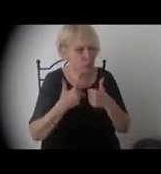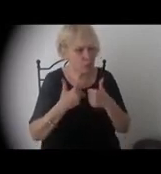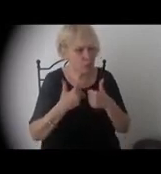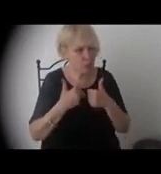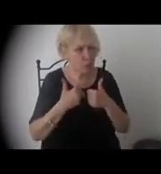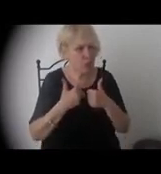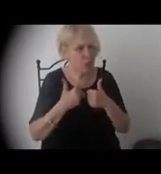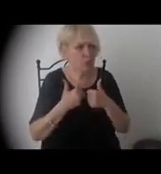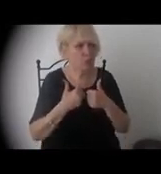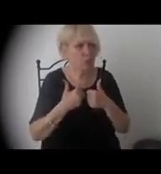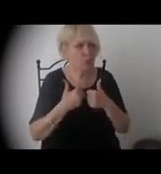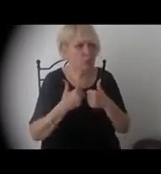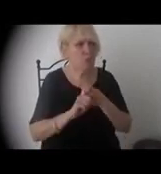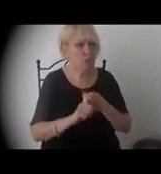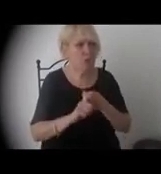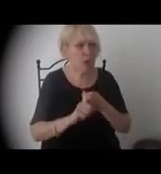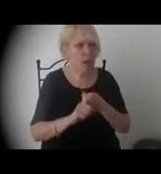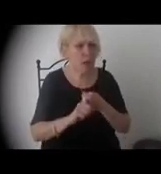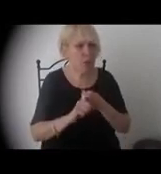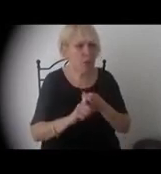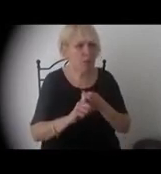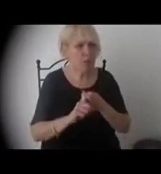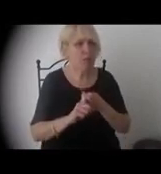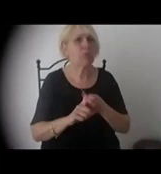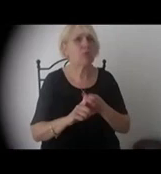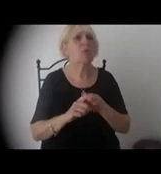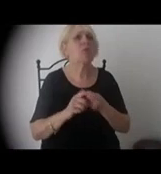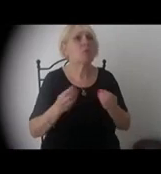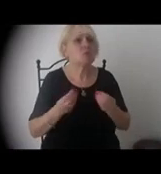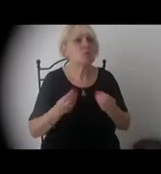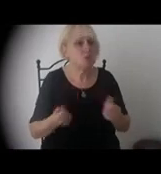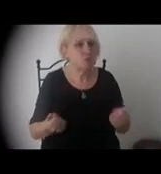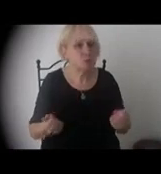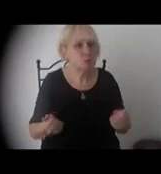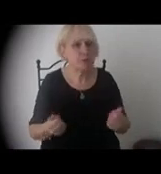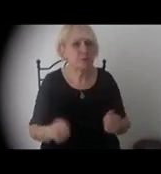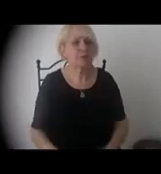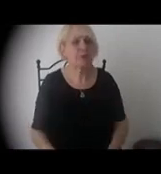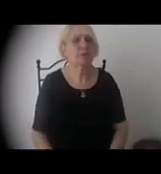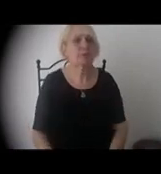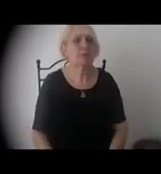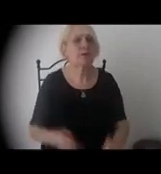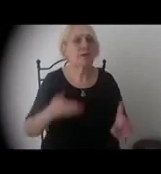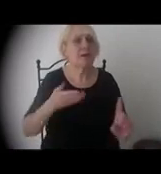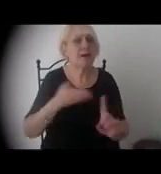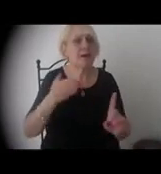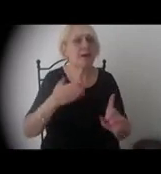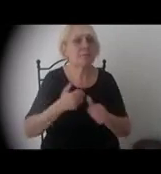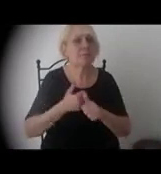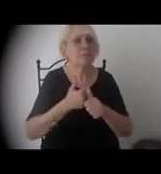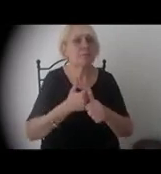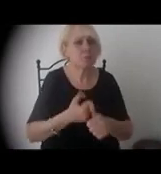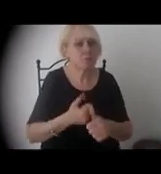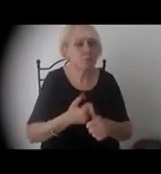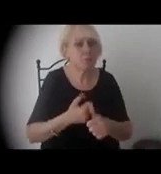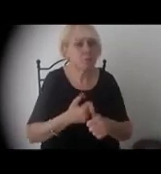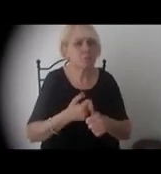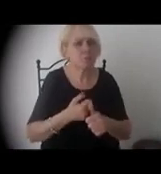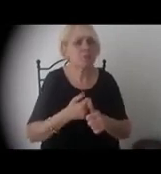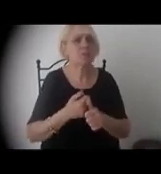reliable resources there around, kind of aimed at supporting, helping parents